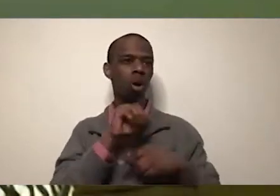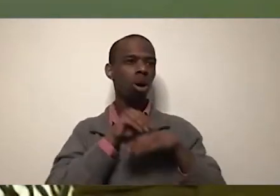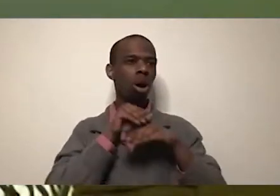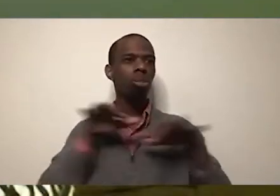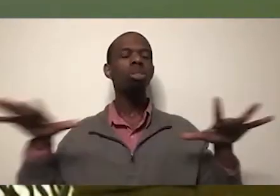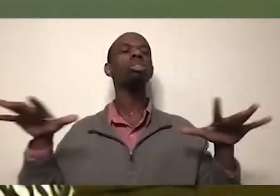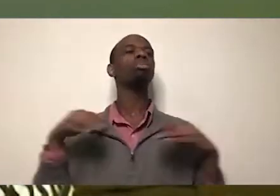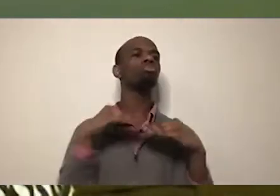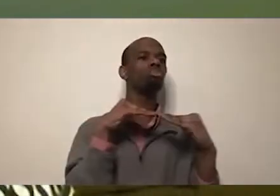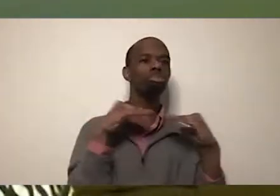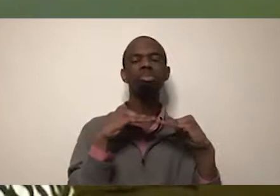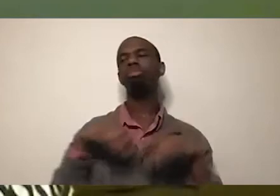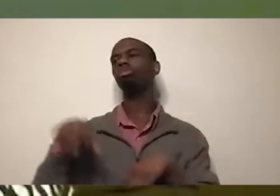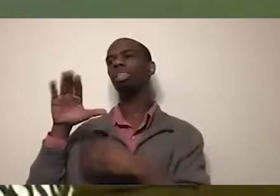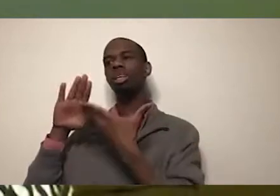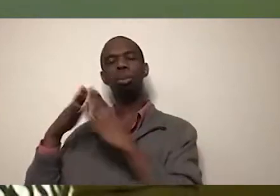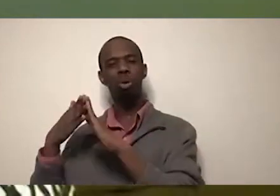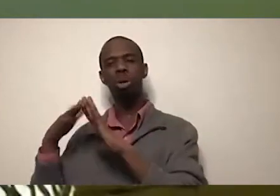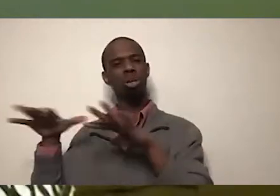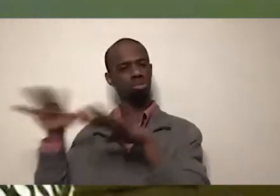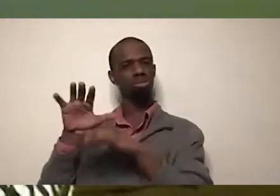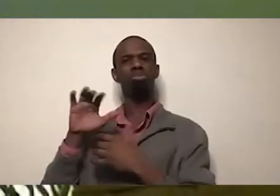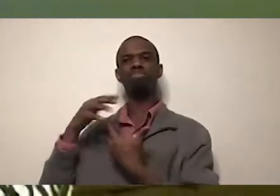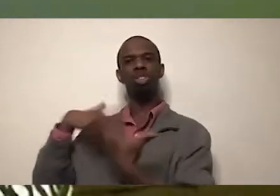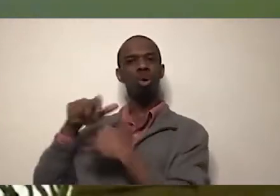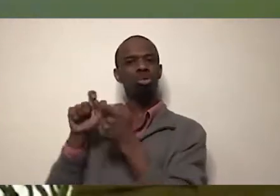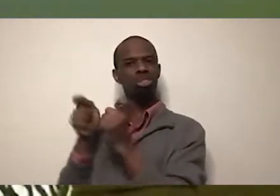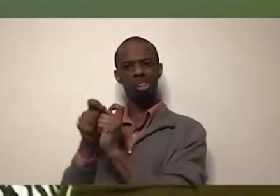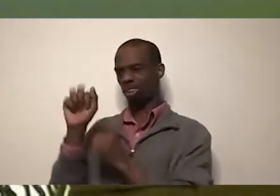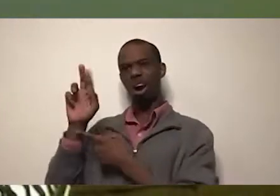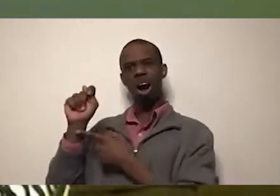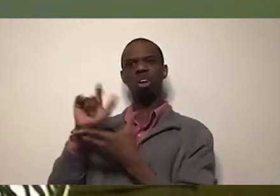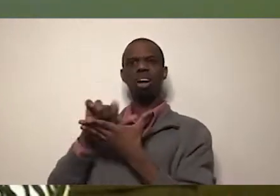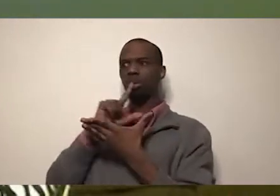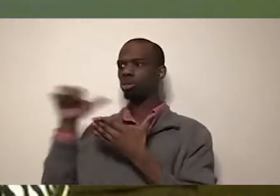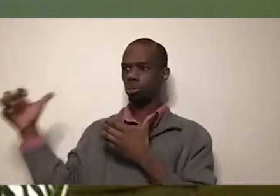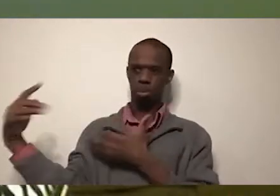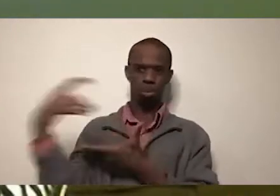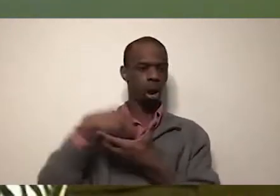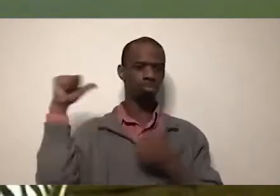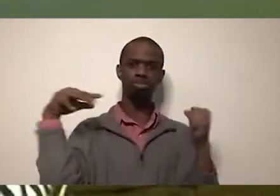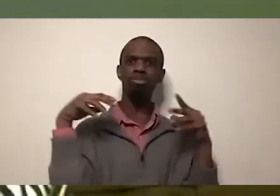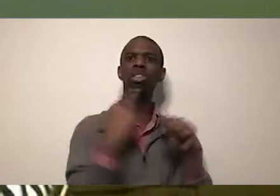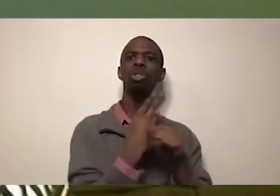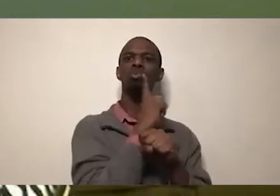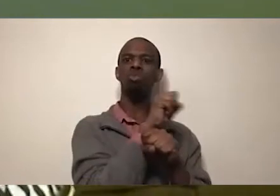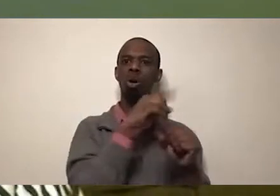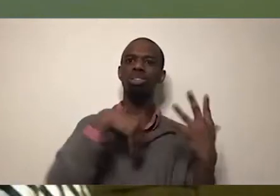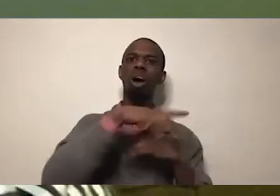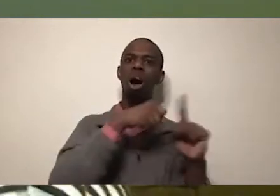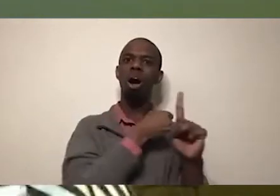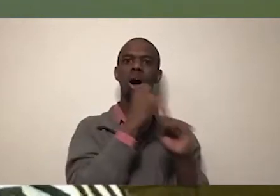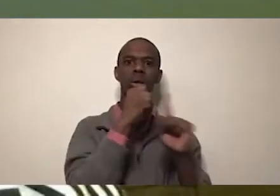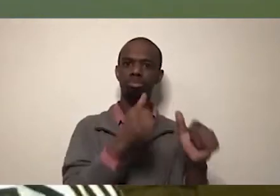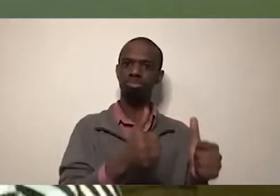my review of your work, you once said that you asked yourself, what kind of world do we live in? Everyone should be able to grow